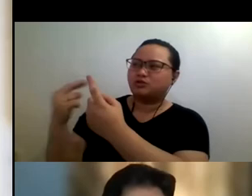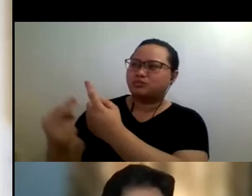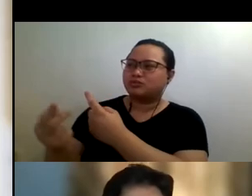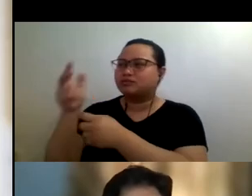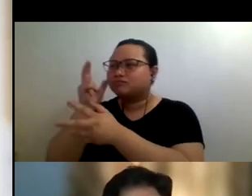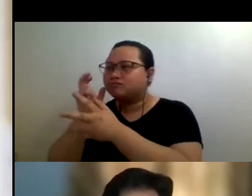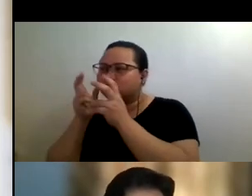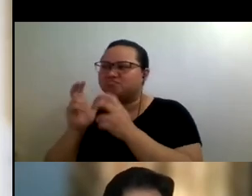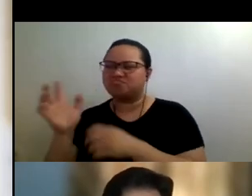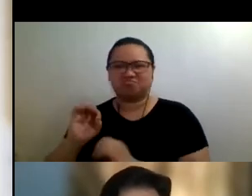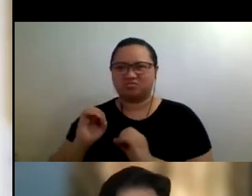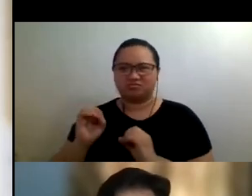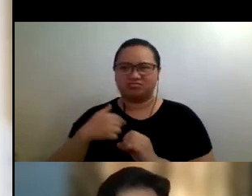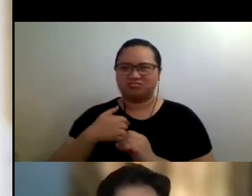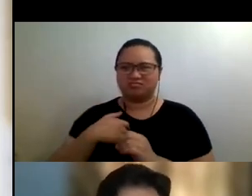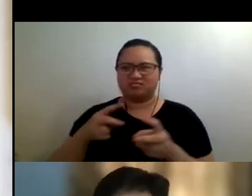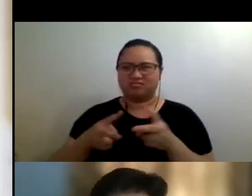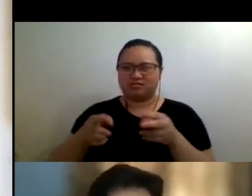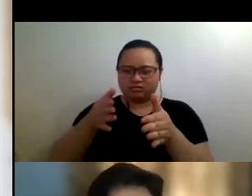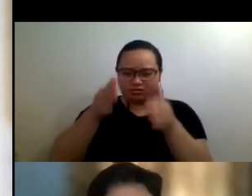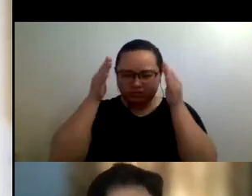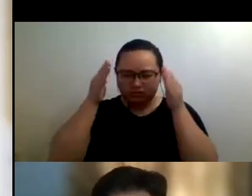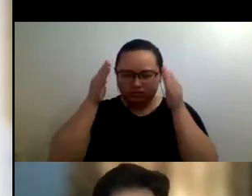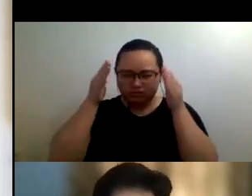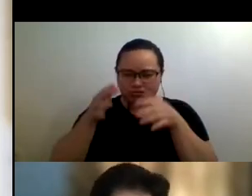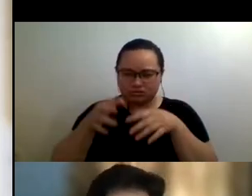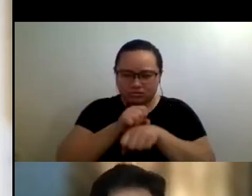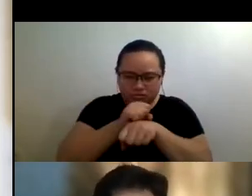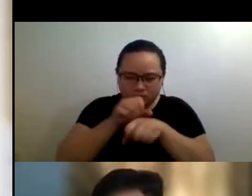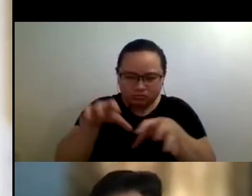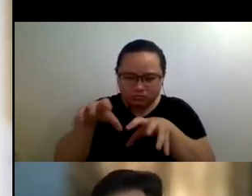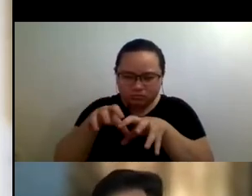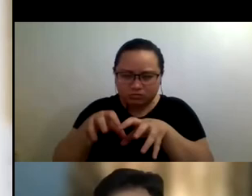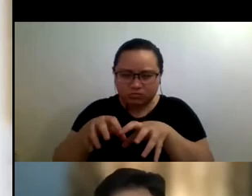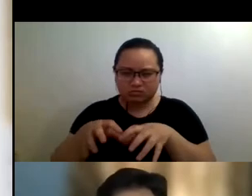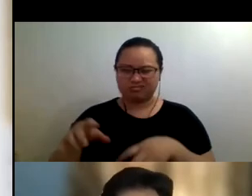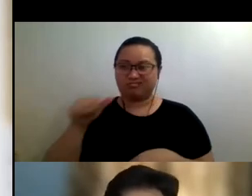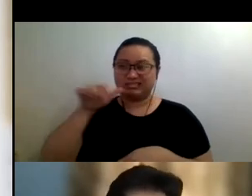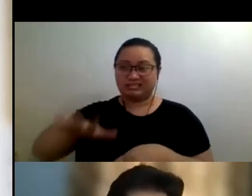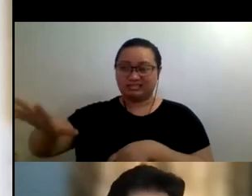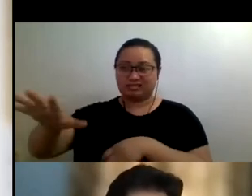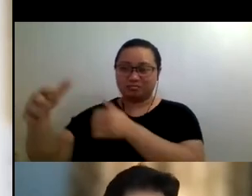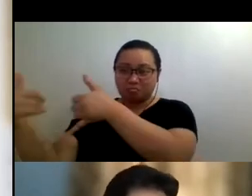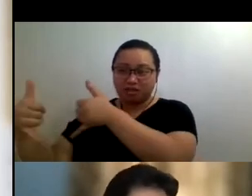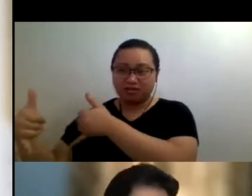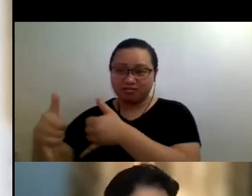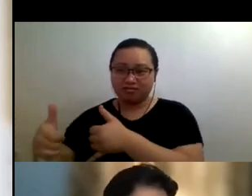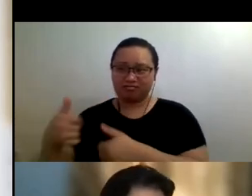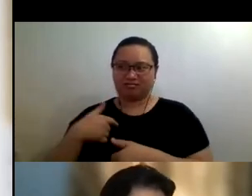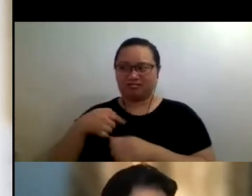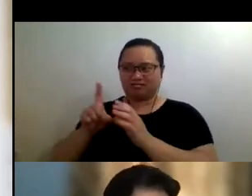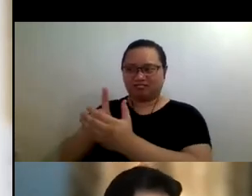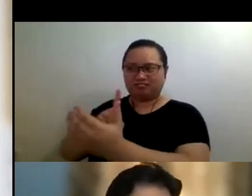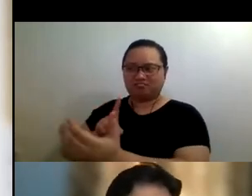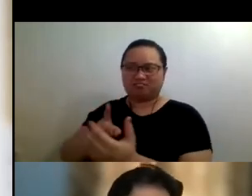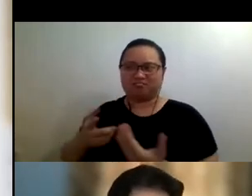ask them or join them playing Call of Duty during break time, maybe, why they enjoyed taking meals together and what